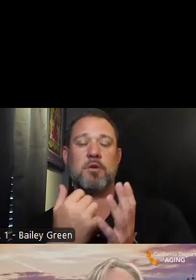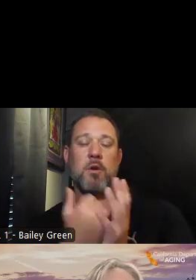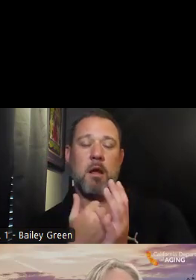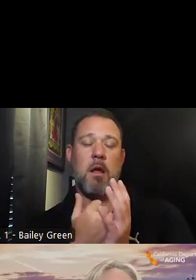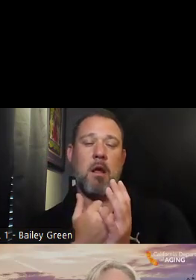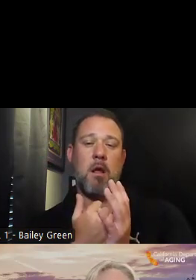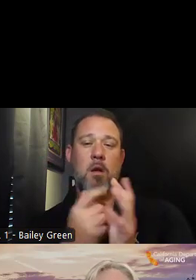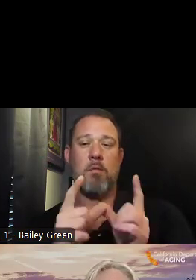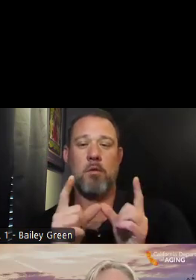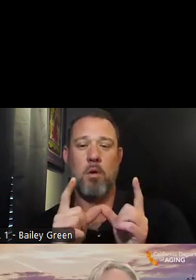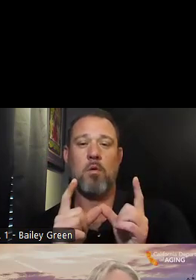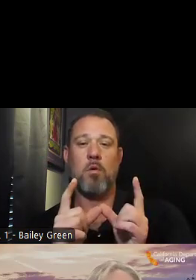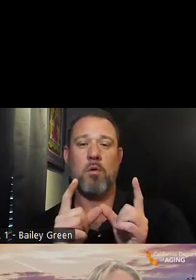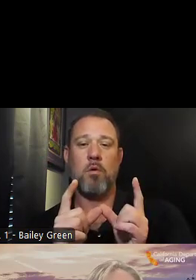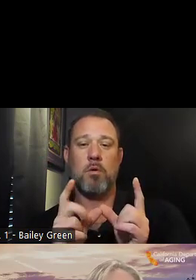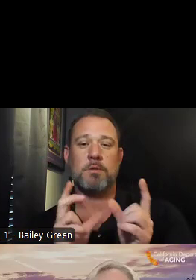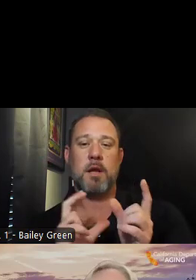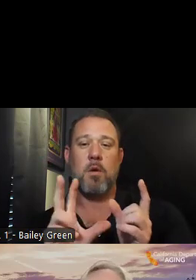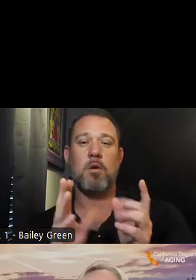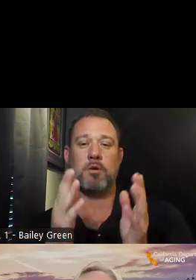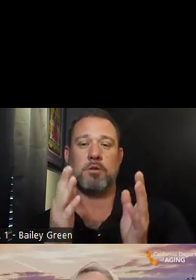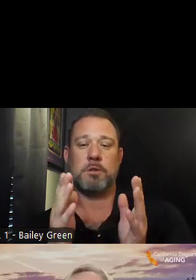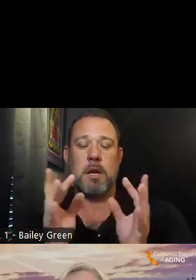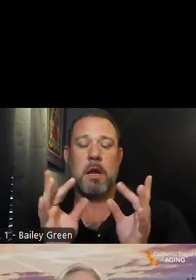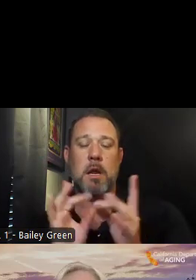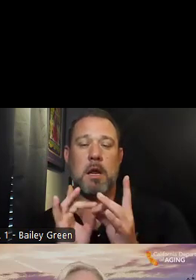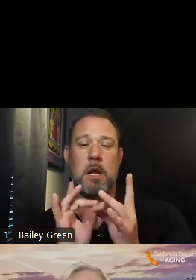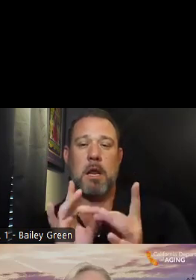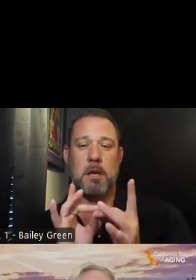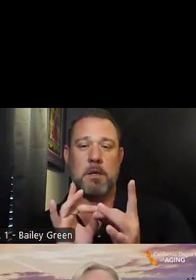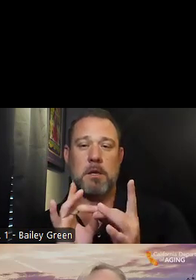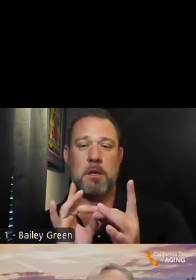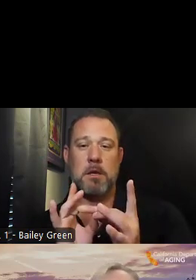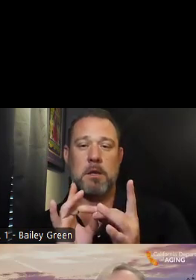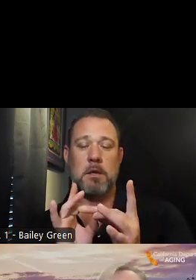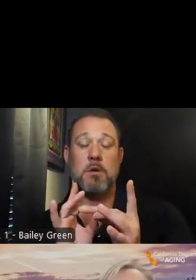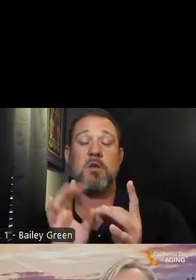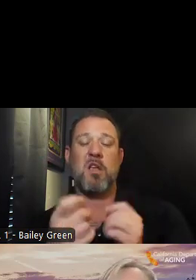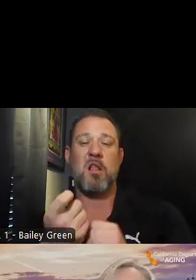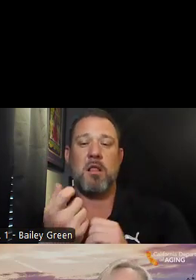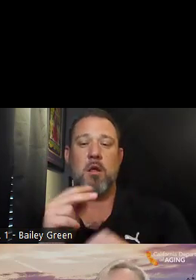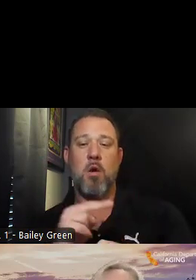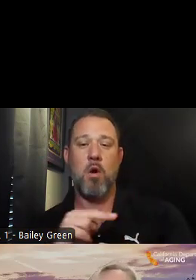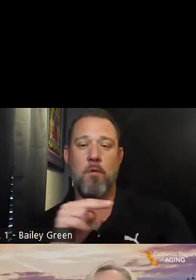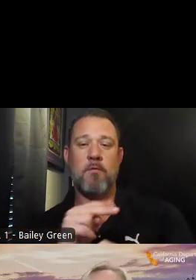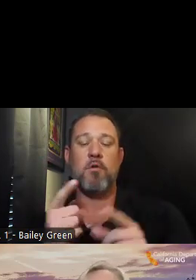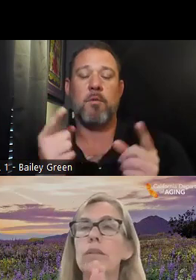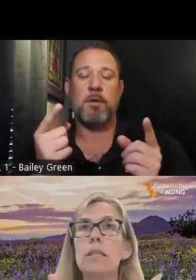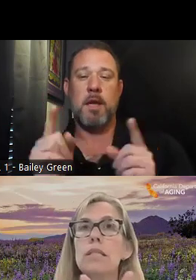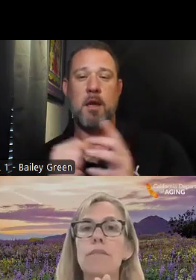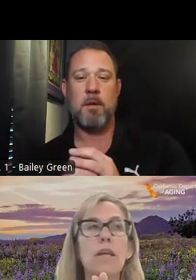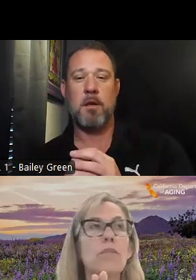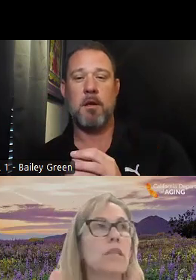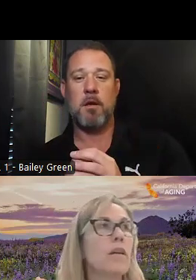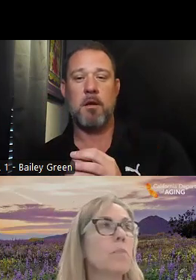local stakeholders connected. So with that, that gives you a little bit of an overview of what's been happening. We're in the